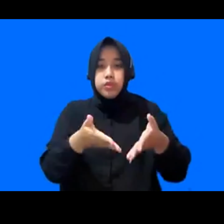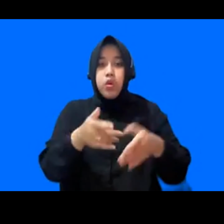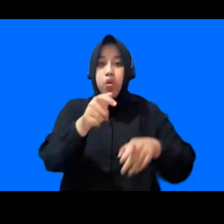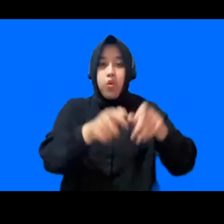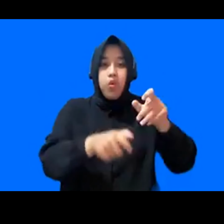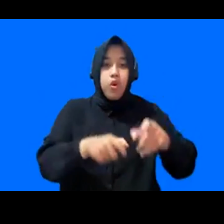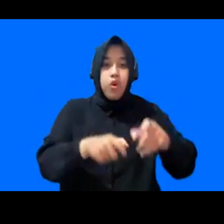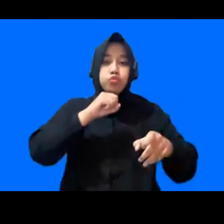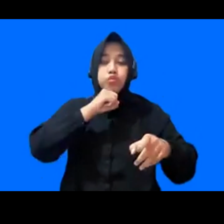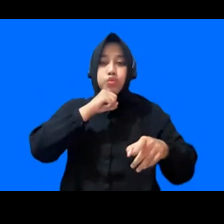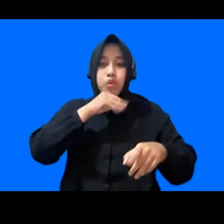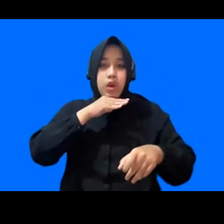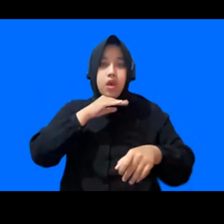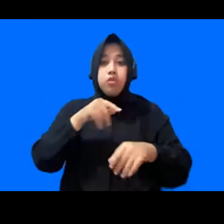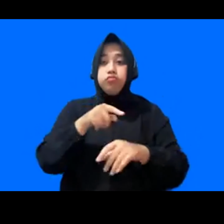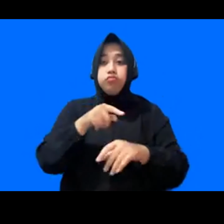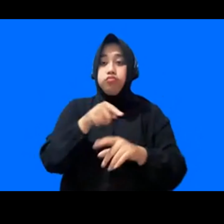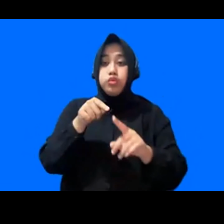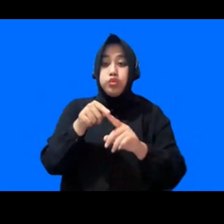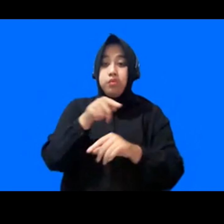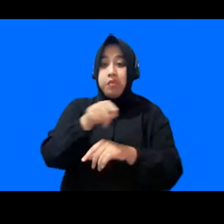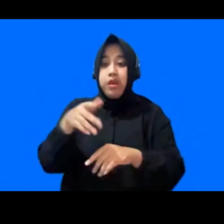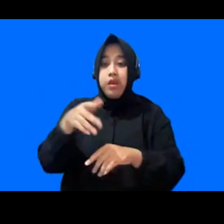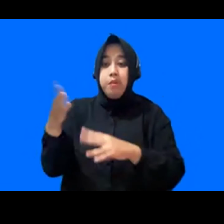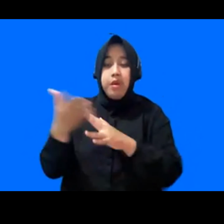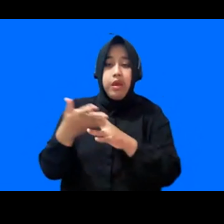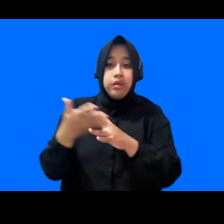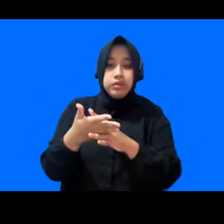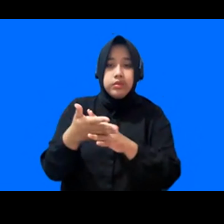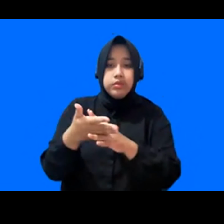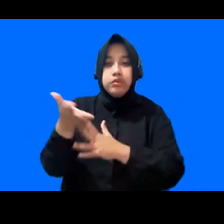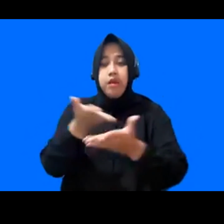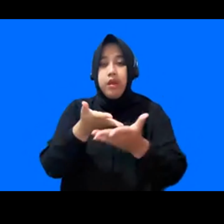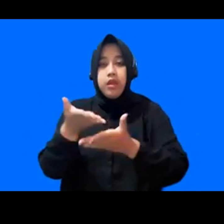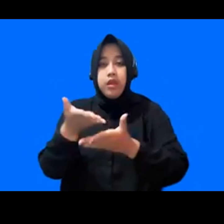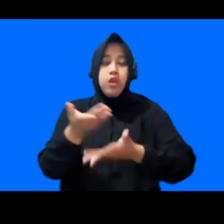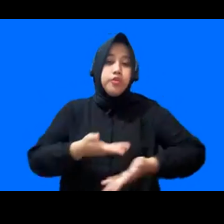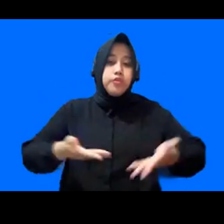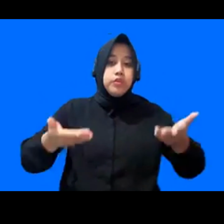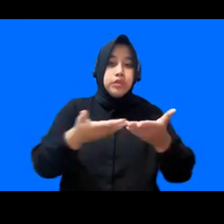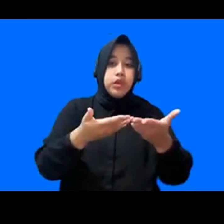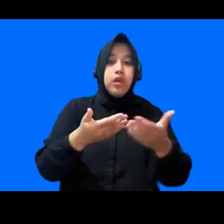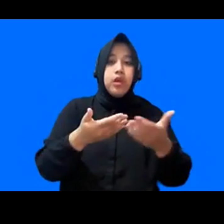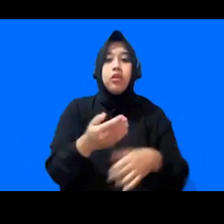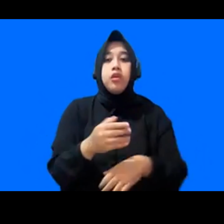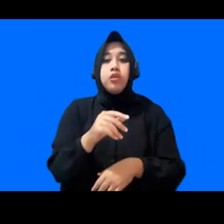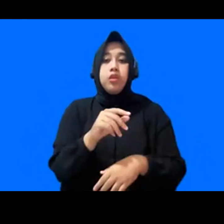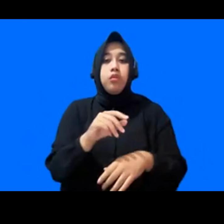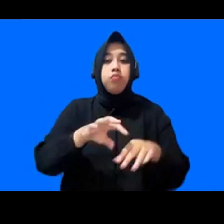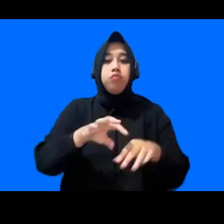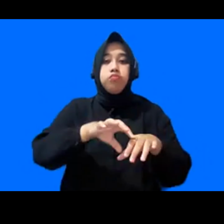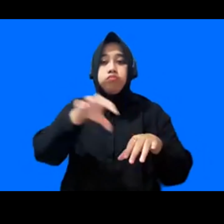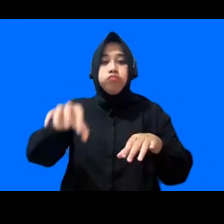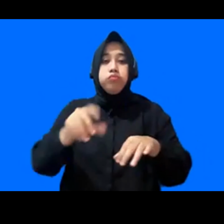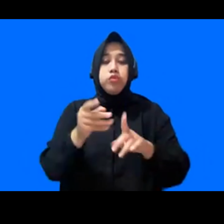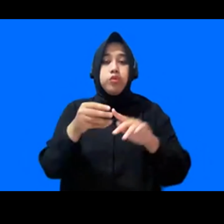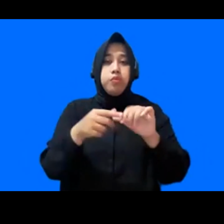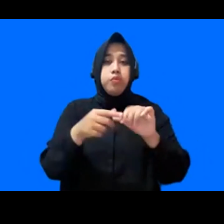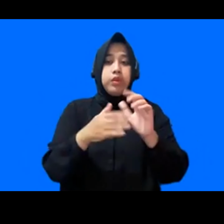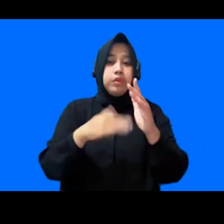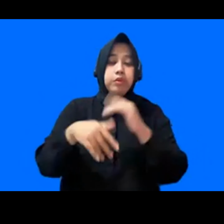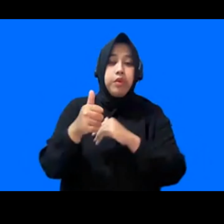social services. And finally, we are increasingly strengthening the focus and integration of efforts on gender and social inclusion,